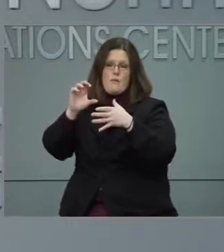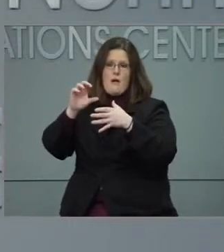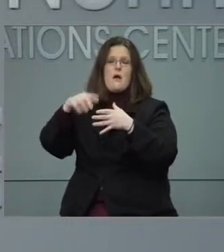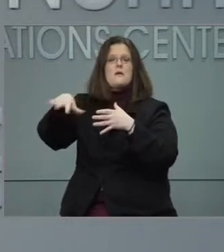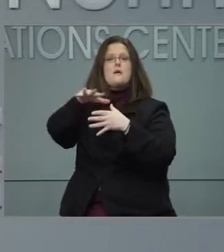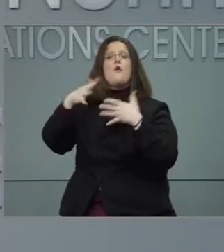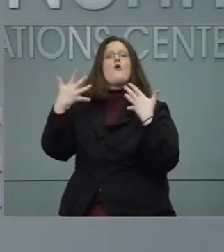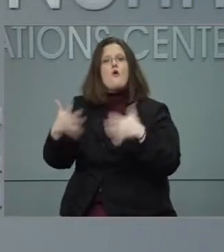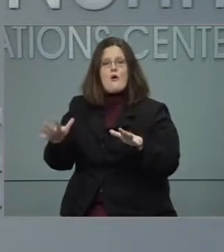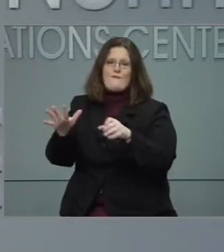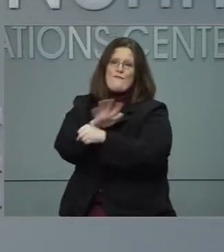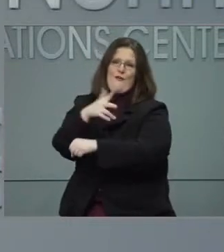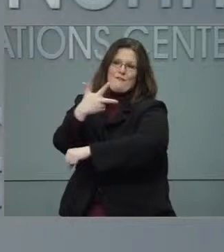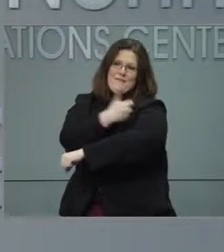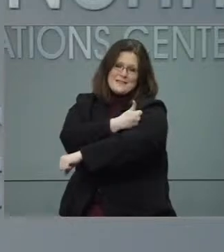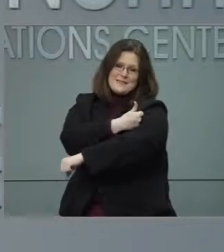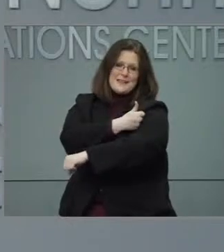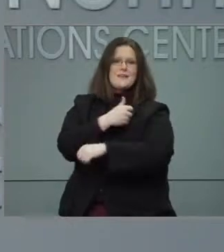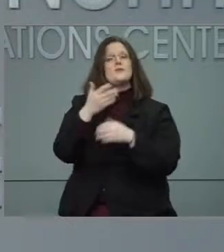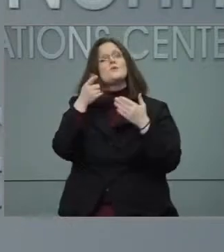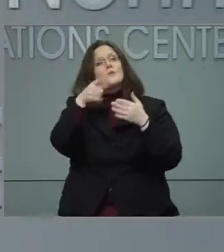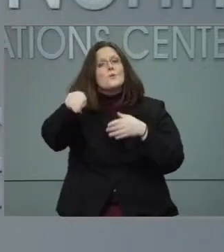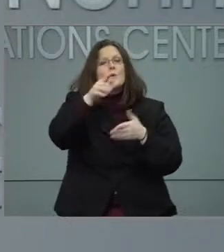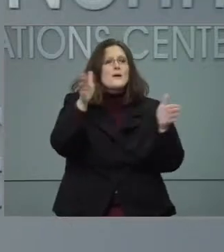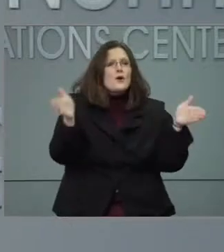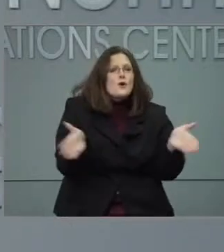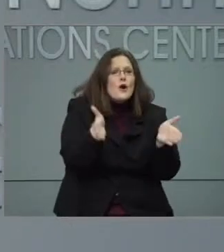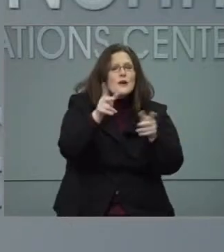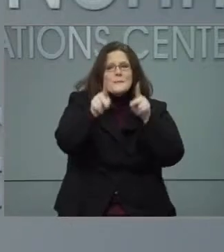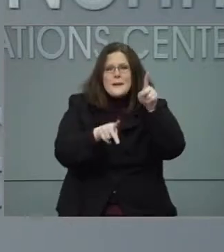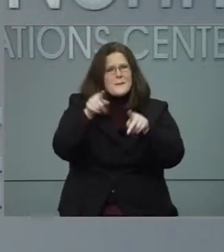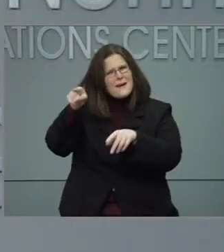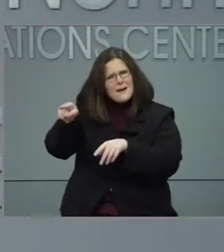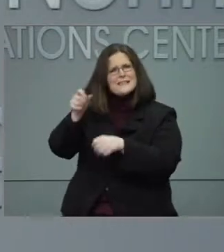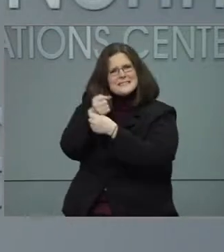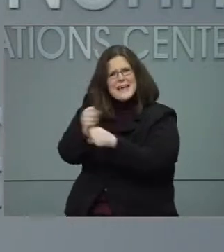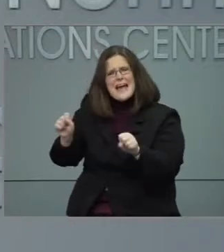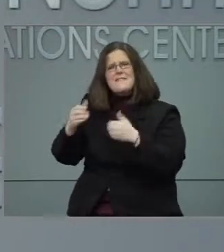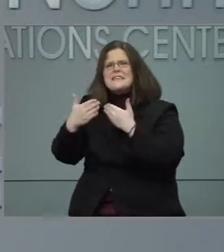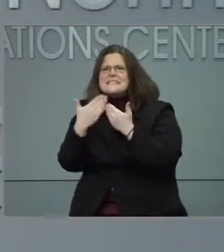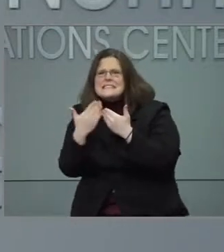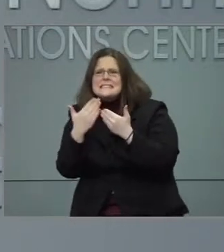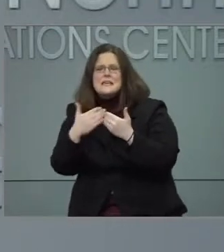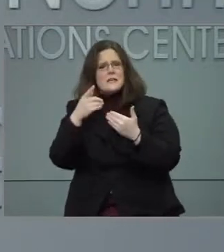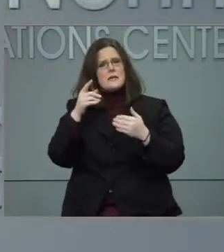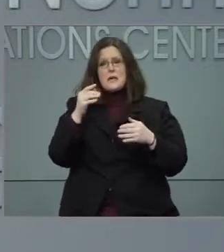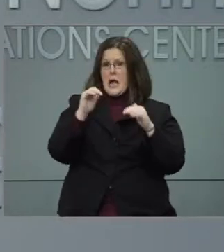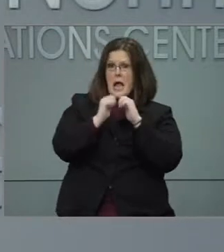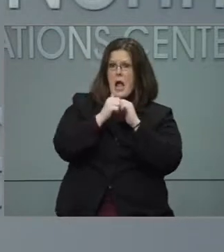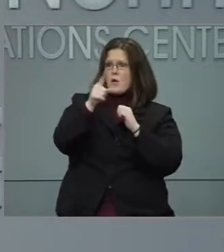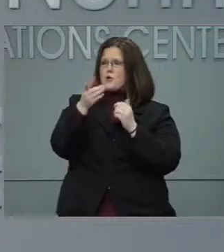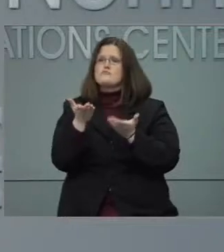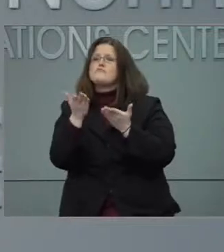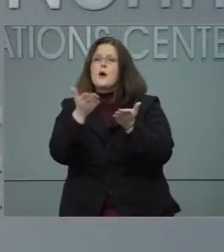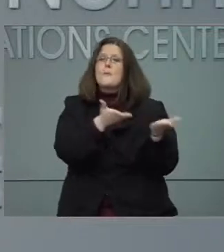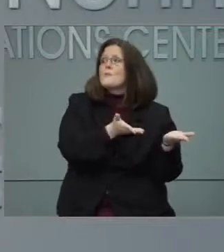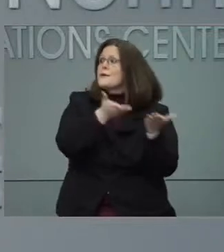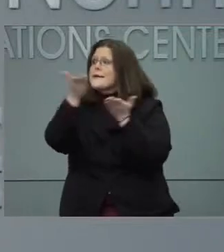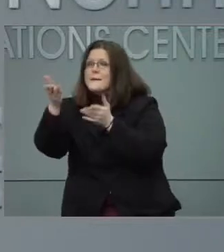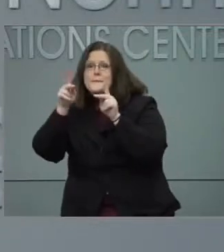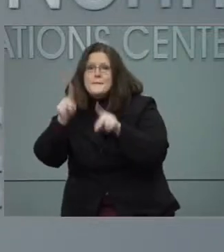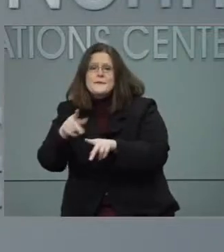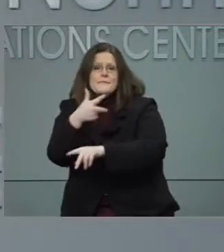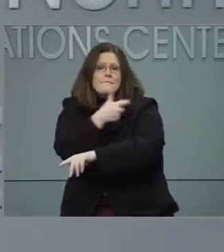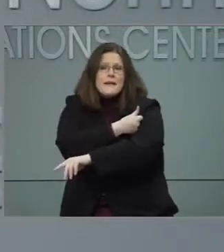Give them a ride if they need it. Go get vaccinated yourself if you haven't already. And as Dr. Cohen said, you can find more